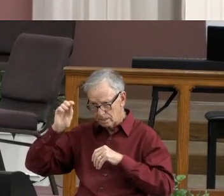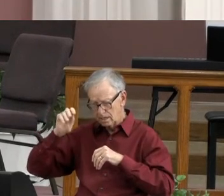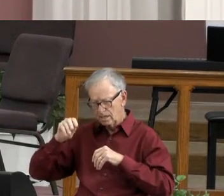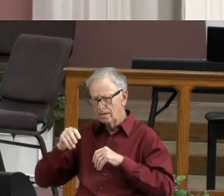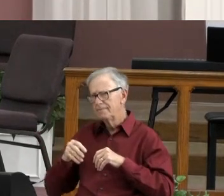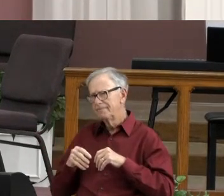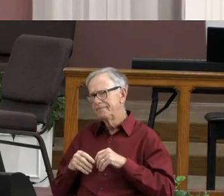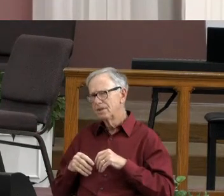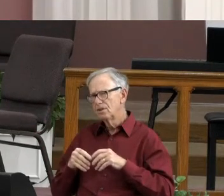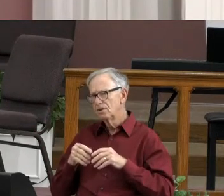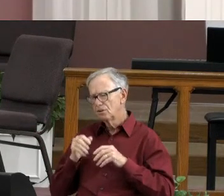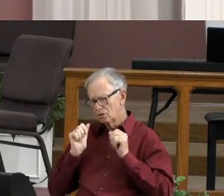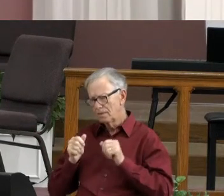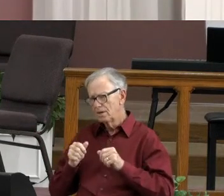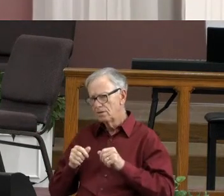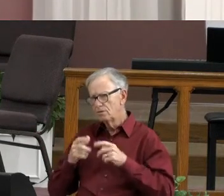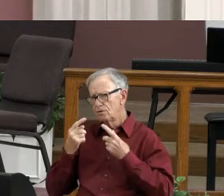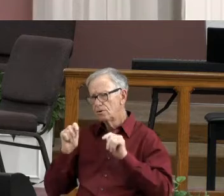closer to Him.